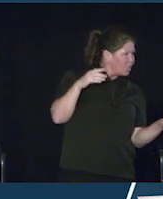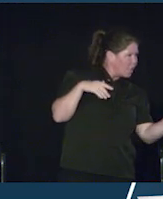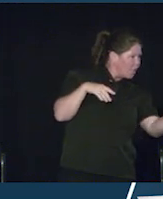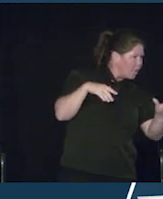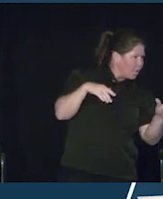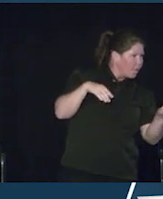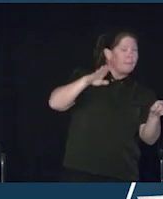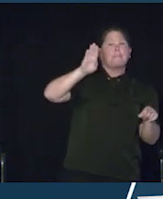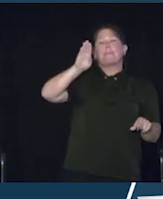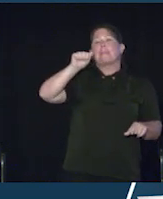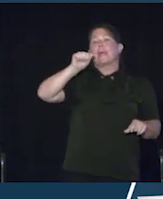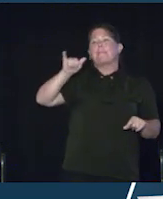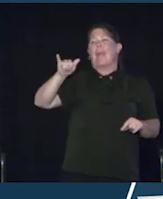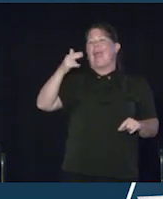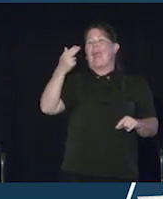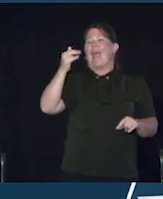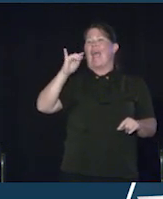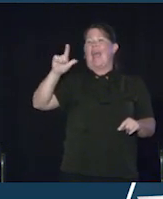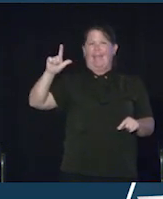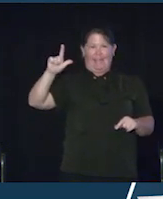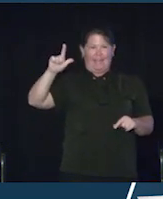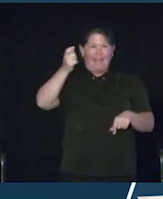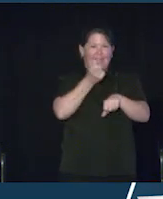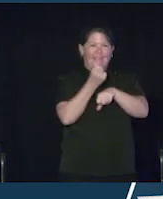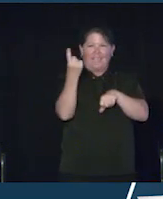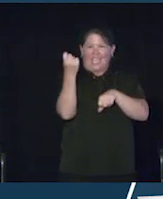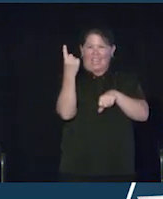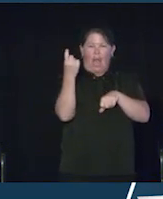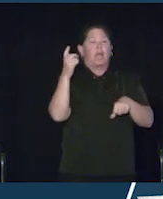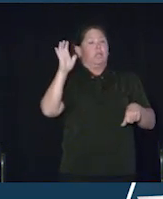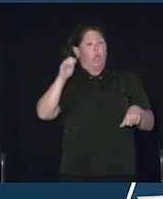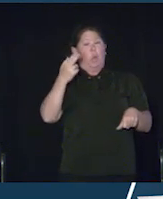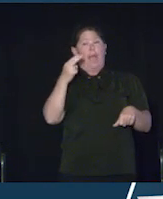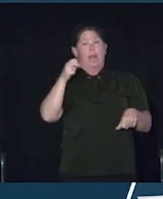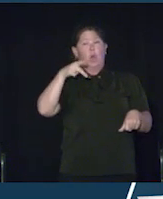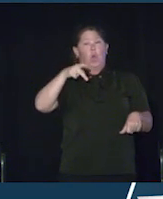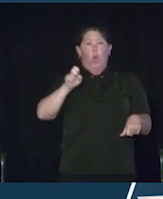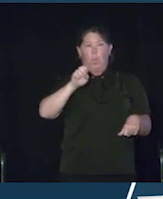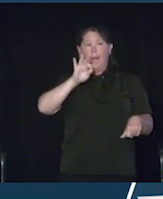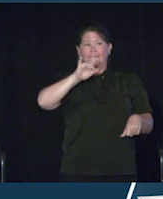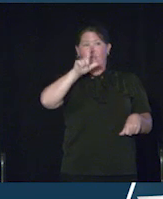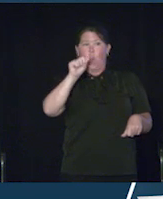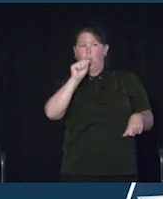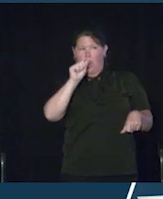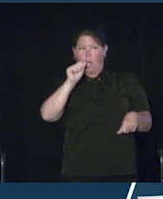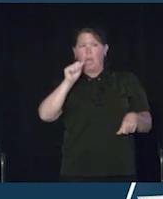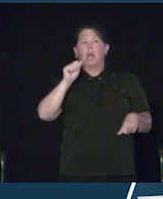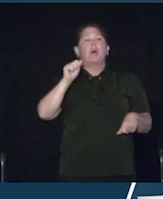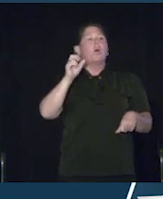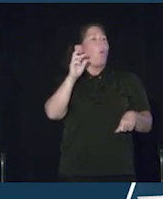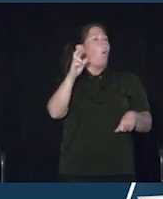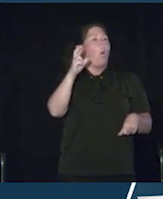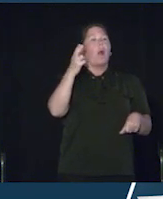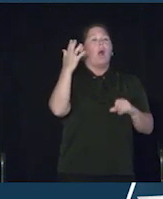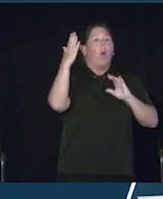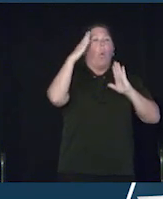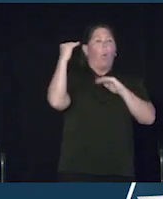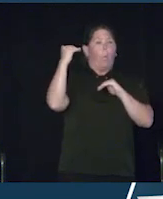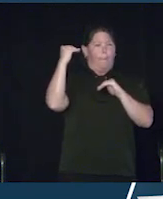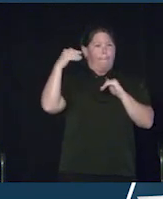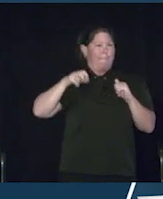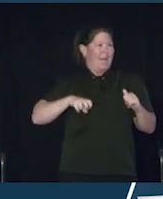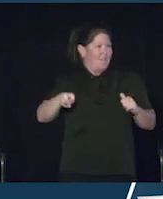It's in Bay Hill. So if you want more information about Hope Florida and our Hope Navigation program,